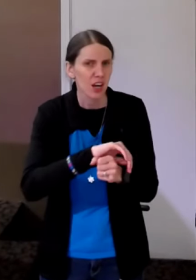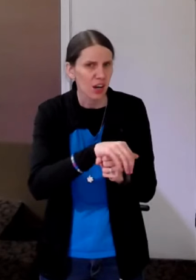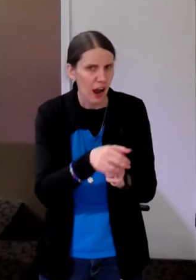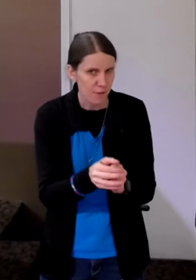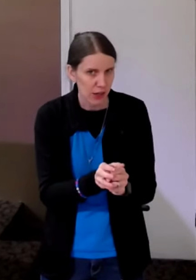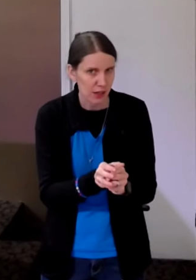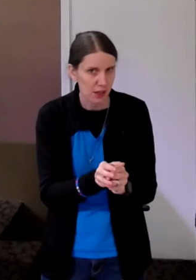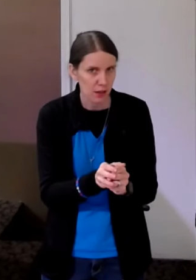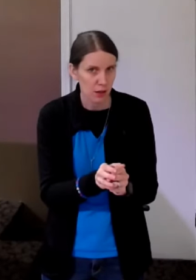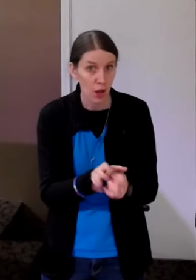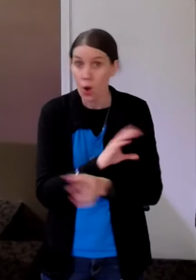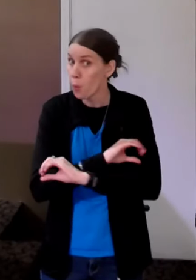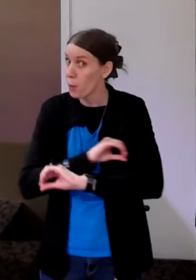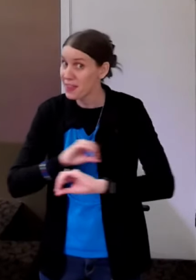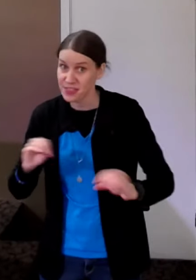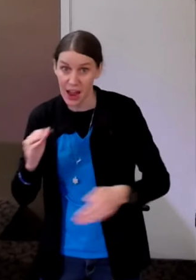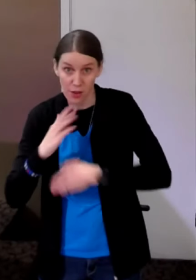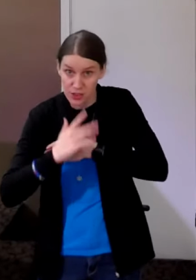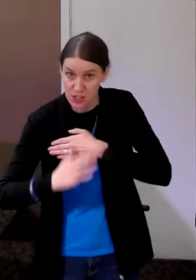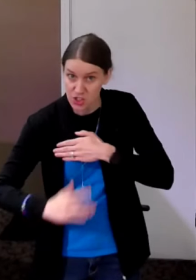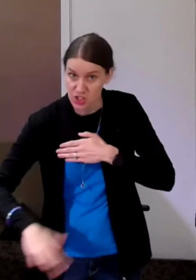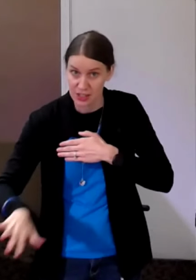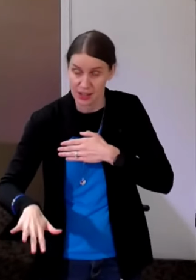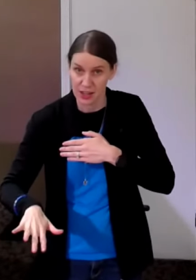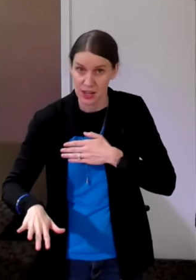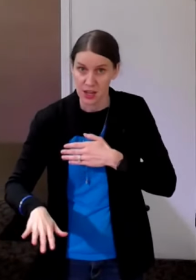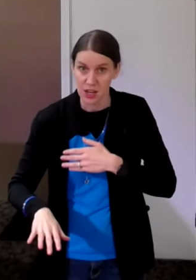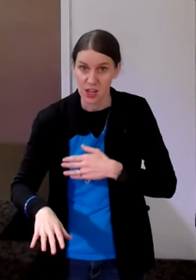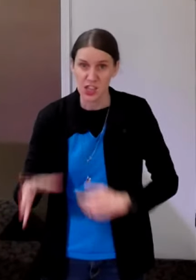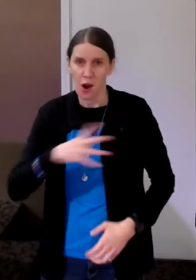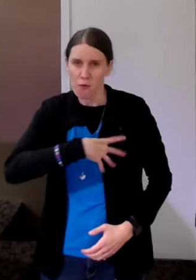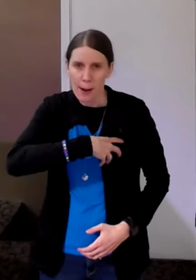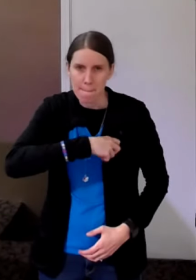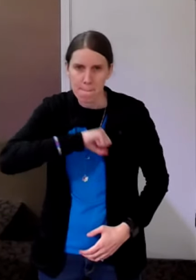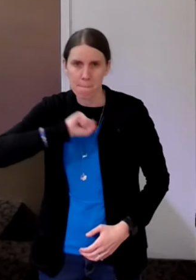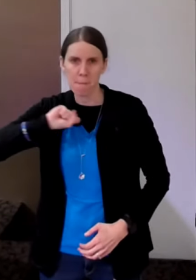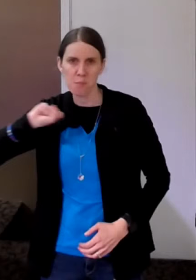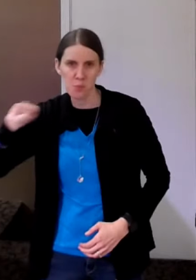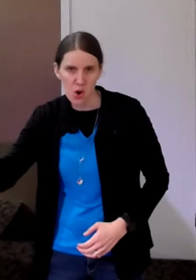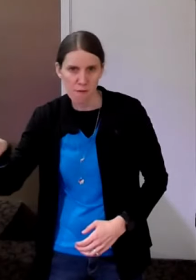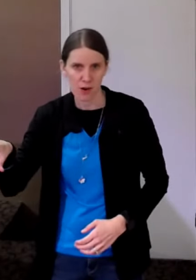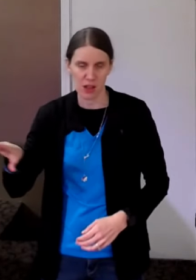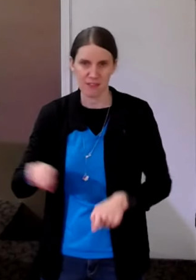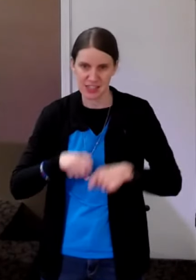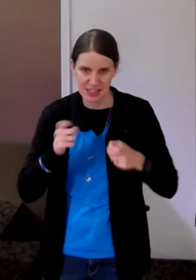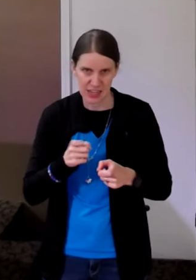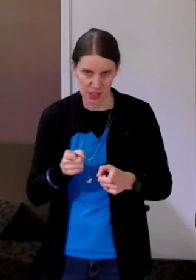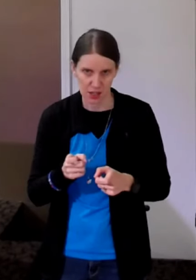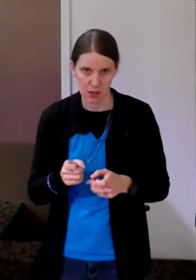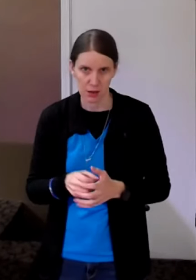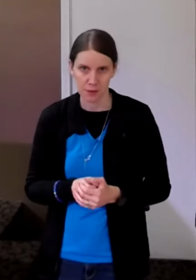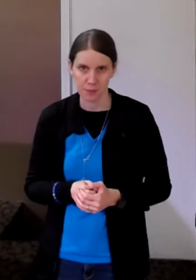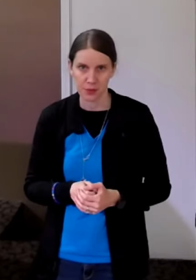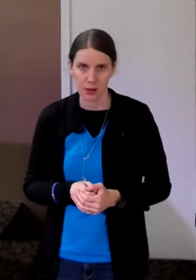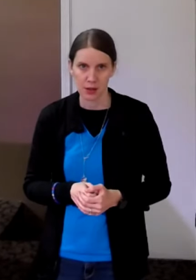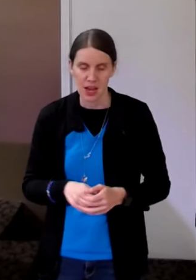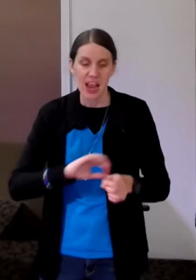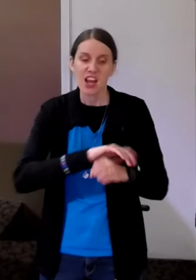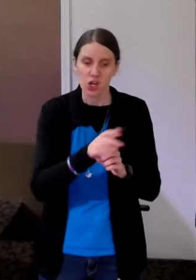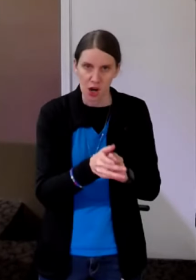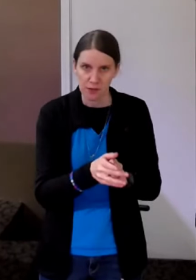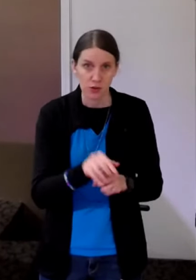But without the shedding of blood, there's no removal, no remission of sins. You're still guilty, just, okay, we're not going to hold it against you